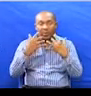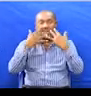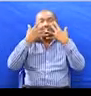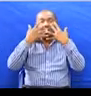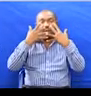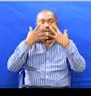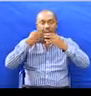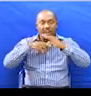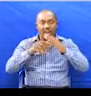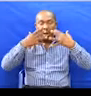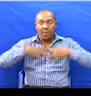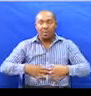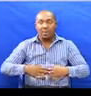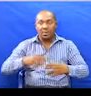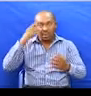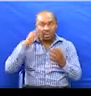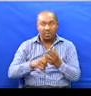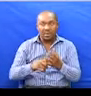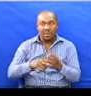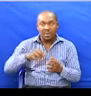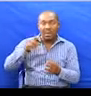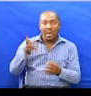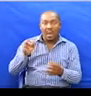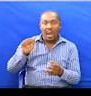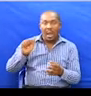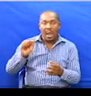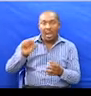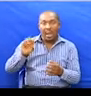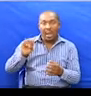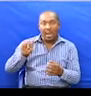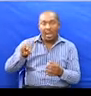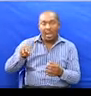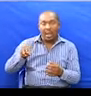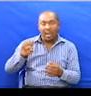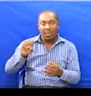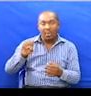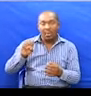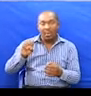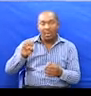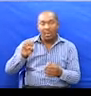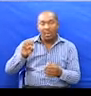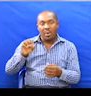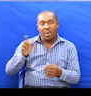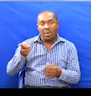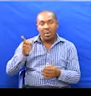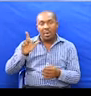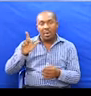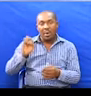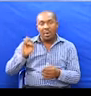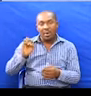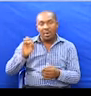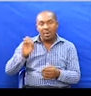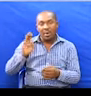The oxygen that is transporting from one place to another in our body is facilitated due to the presence of what?